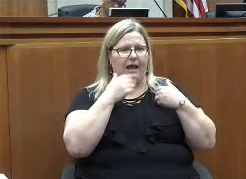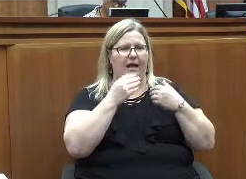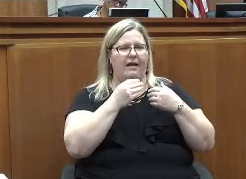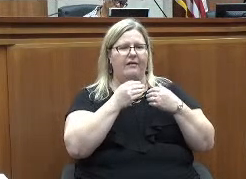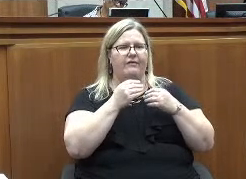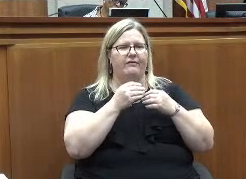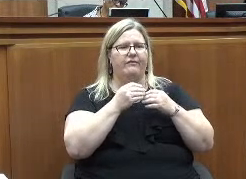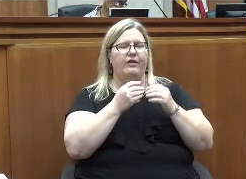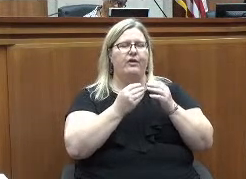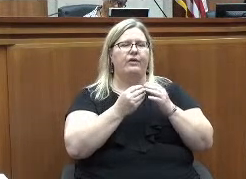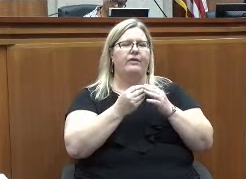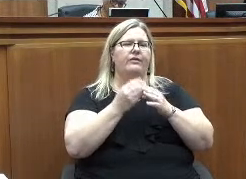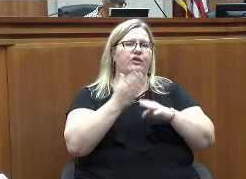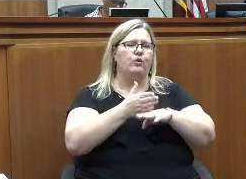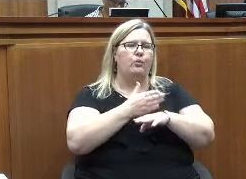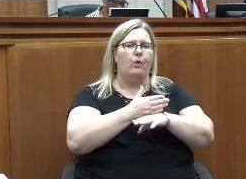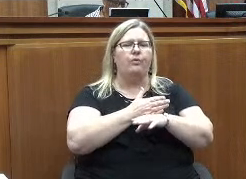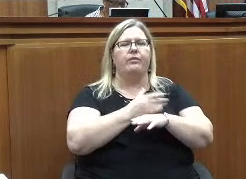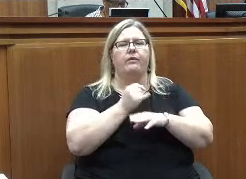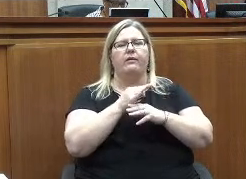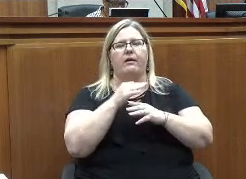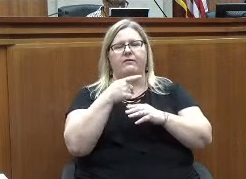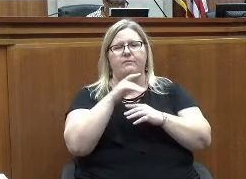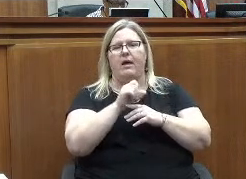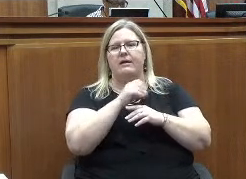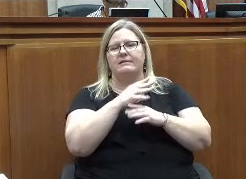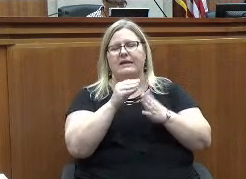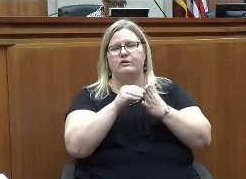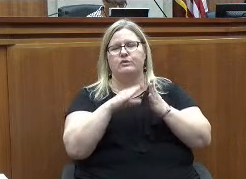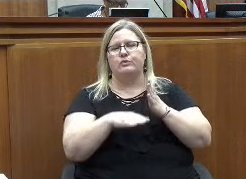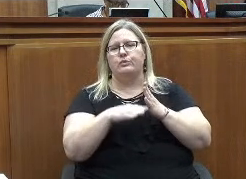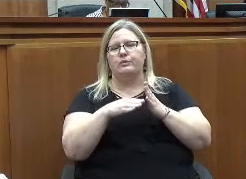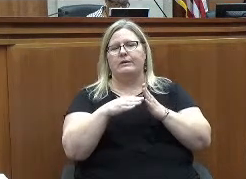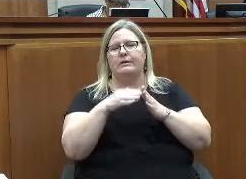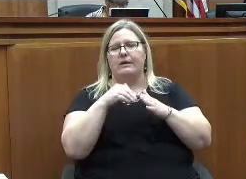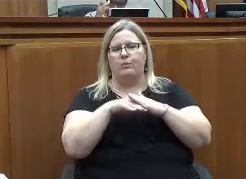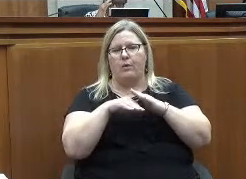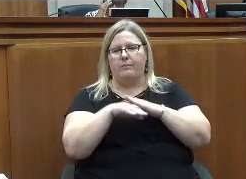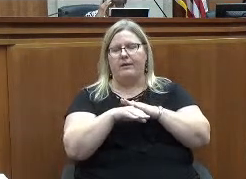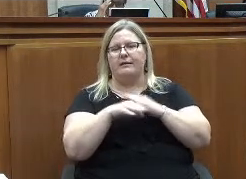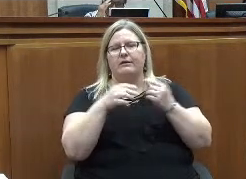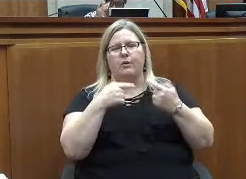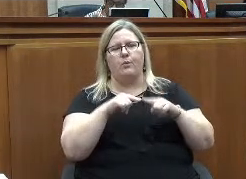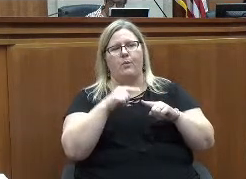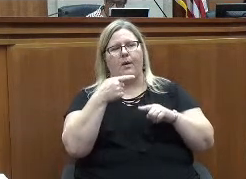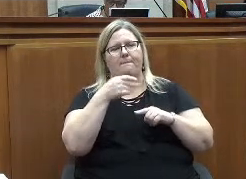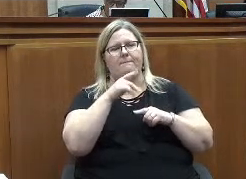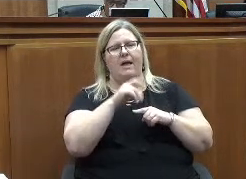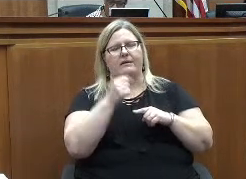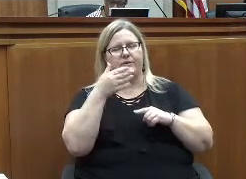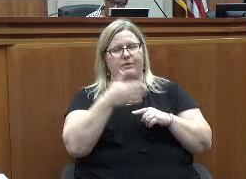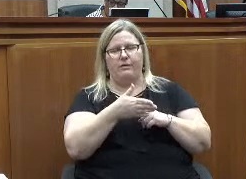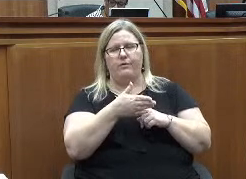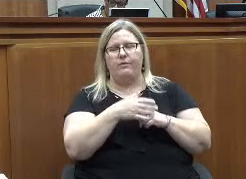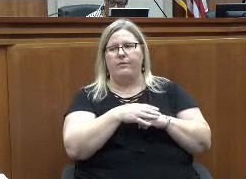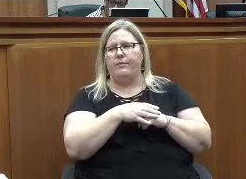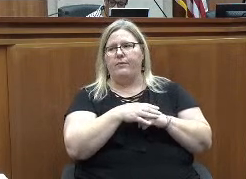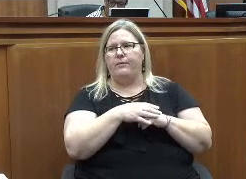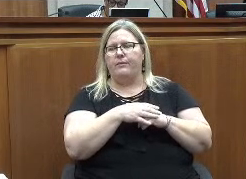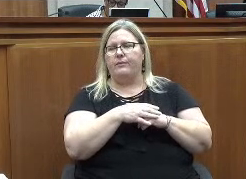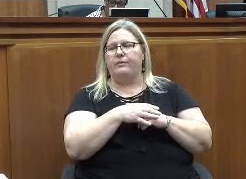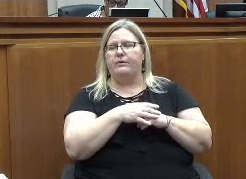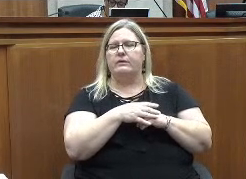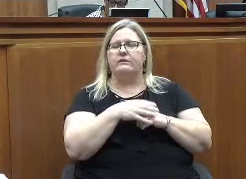student enrollment and their demographics while the pods continue to be in existence, right? And so